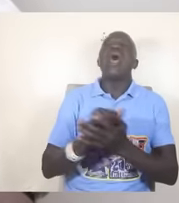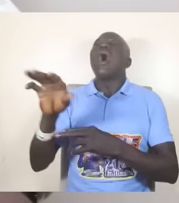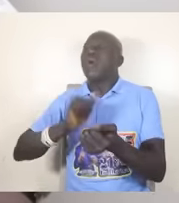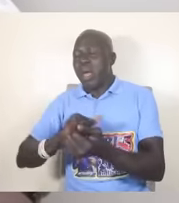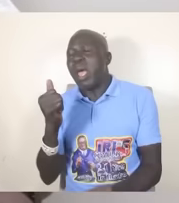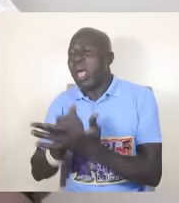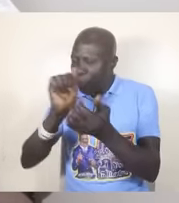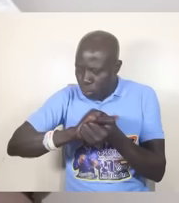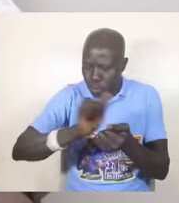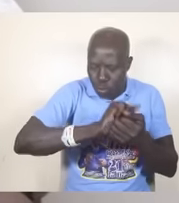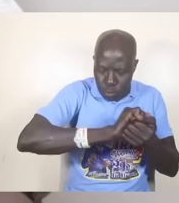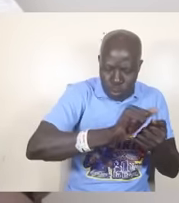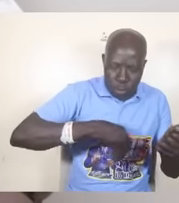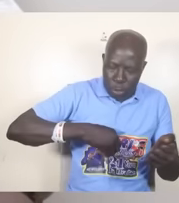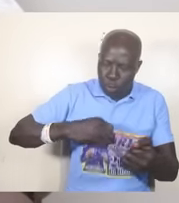wash F.